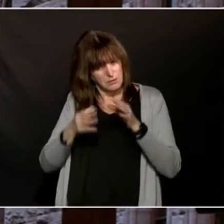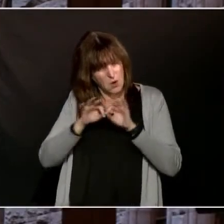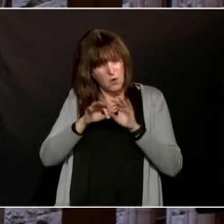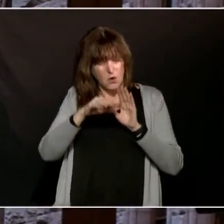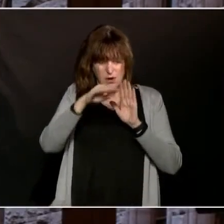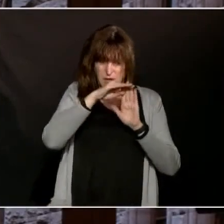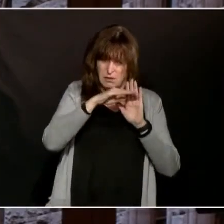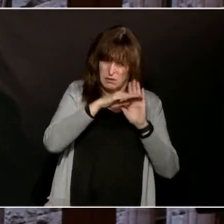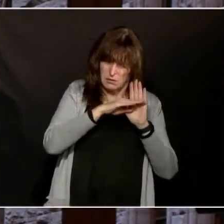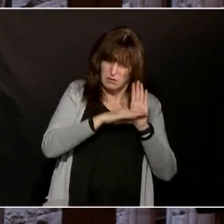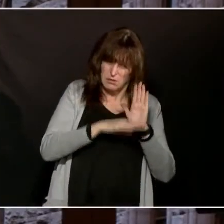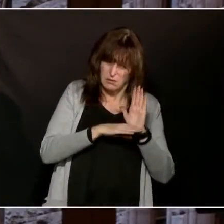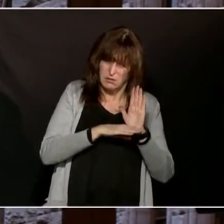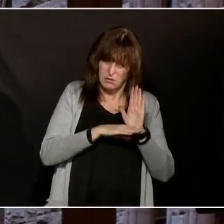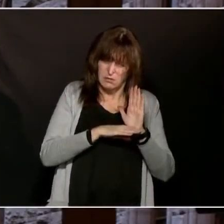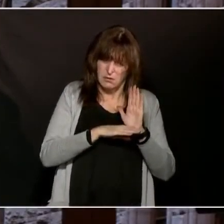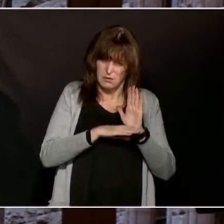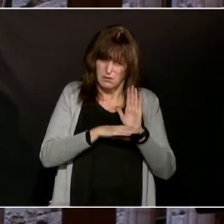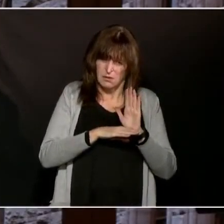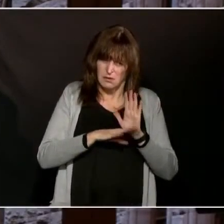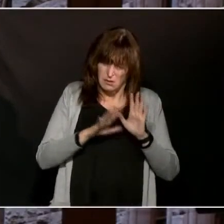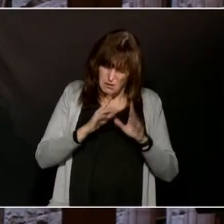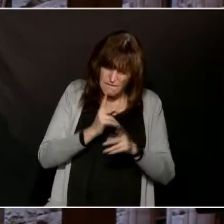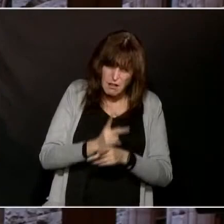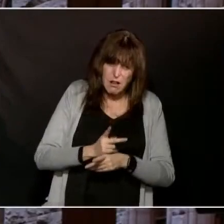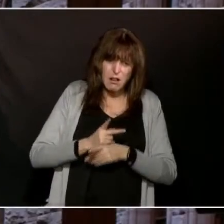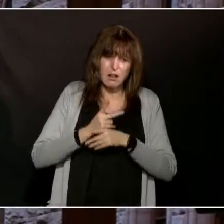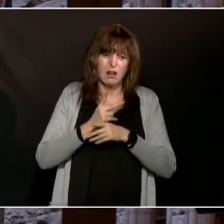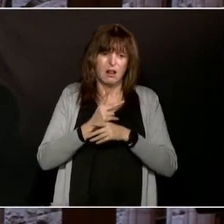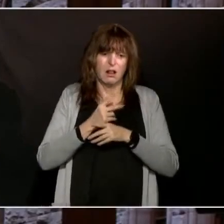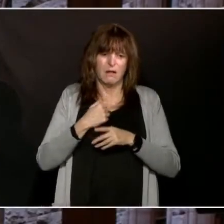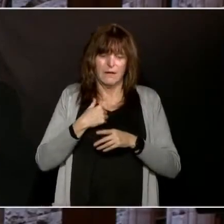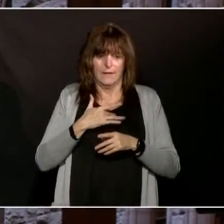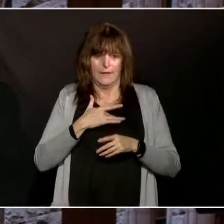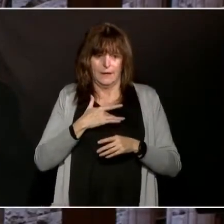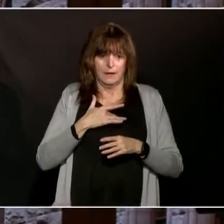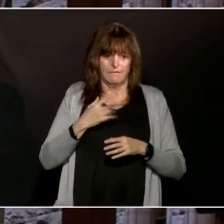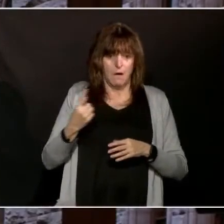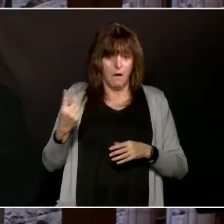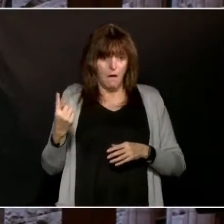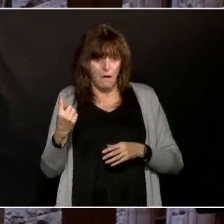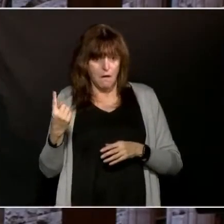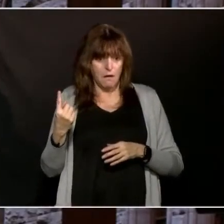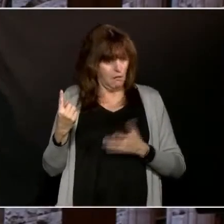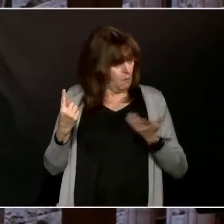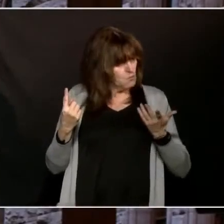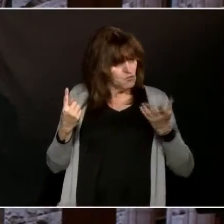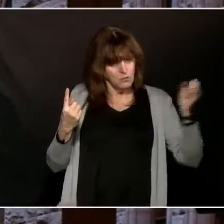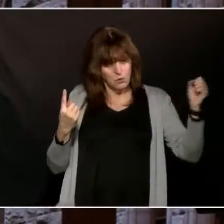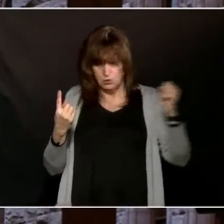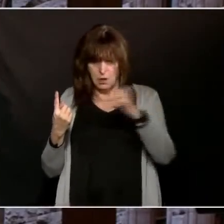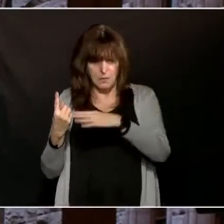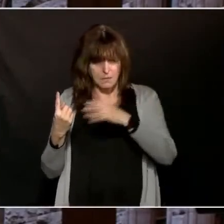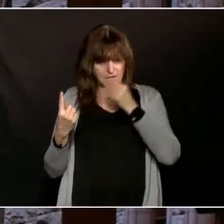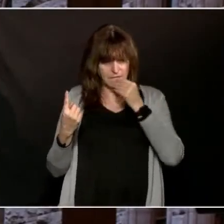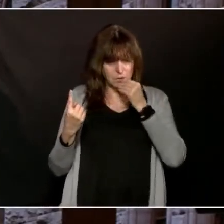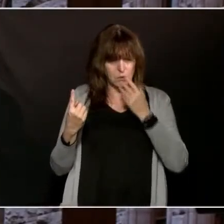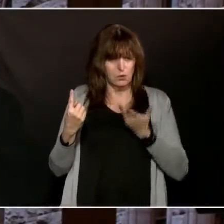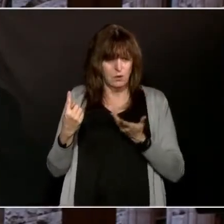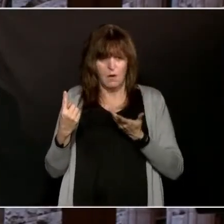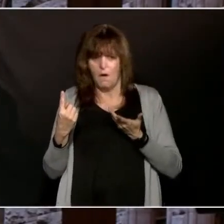just be very careful and do it because you want to be careful and protect them while you're having an event, and then have a virtual